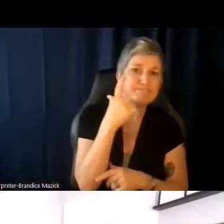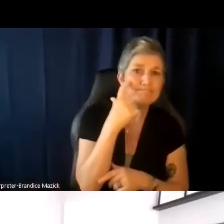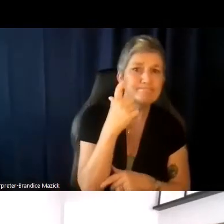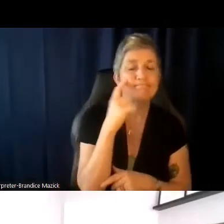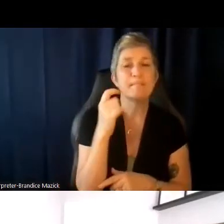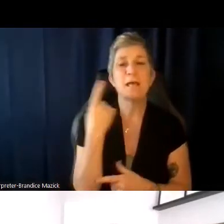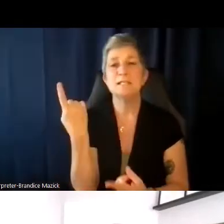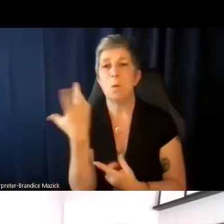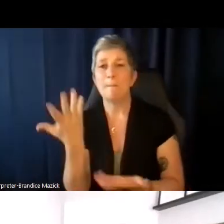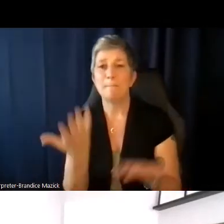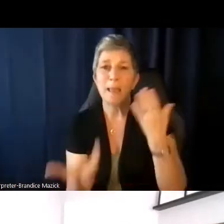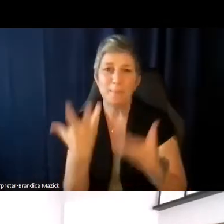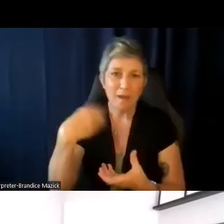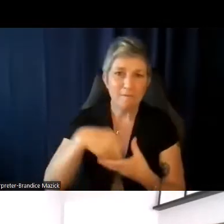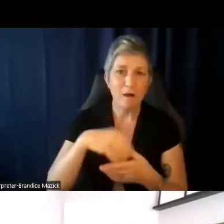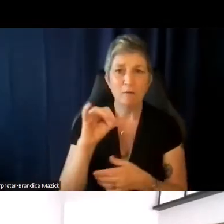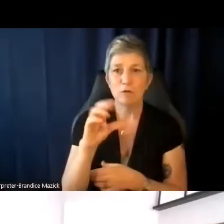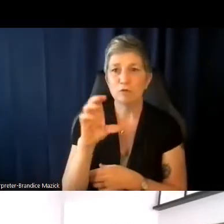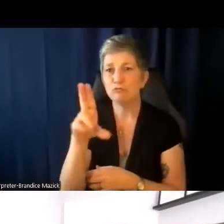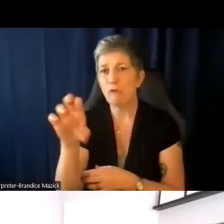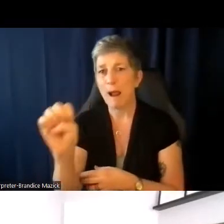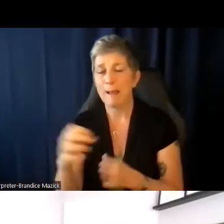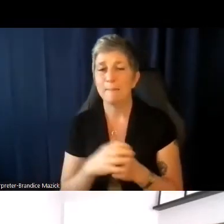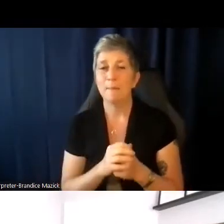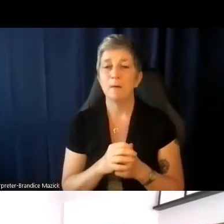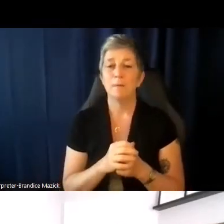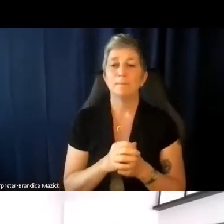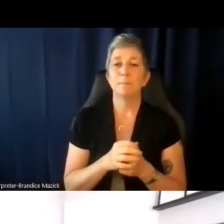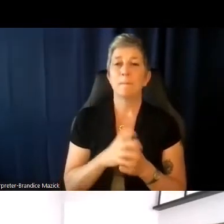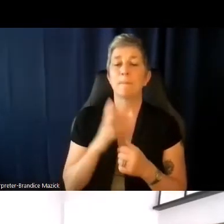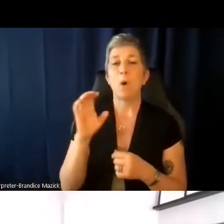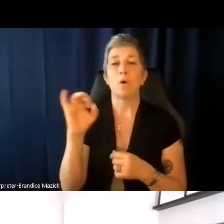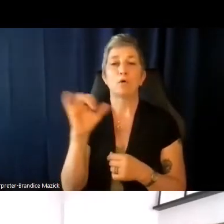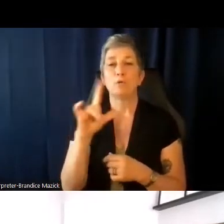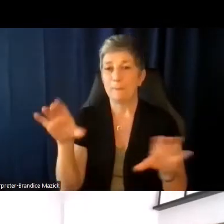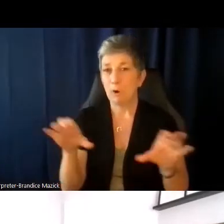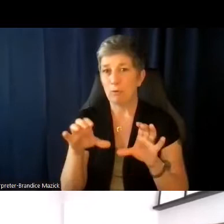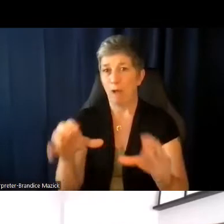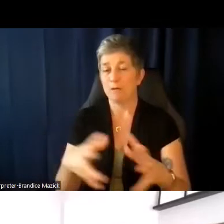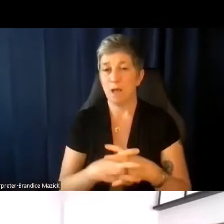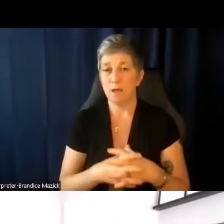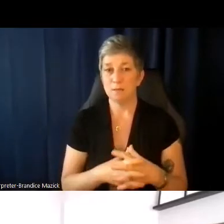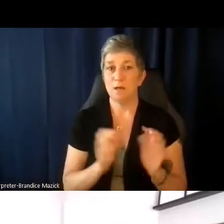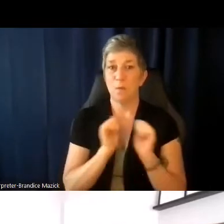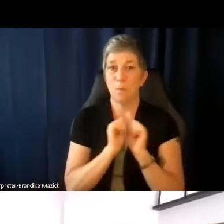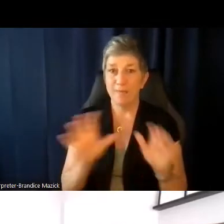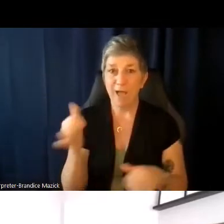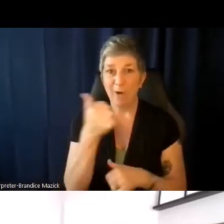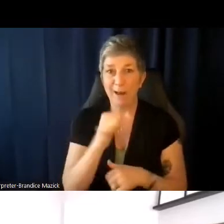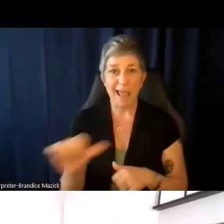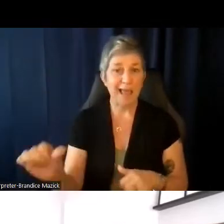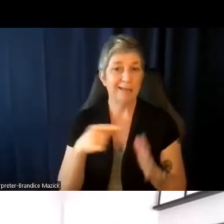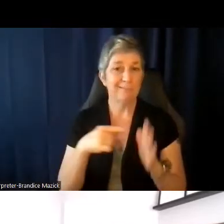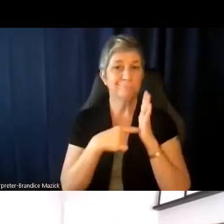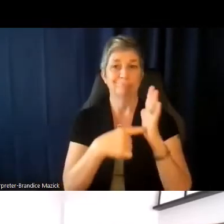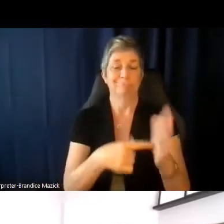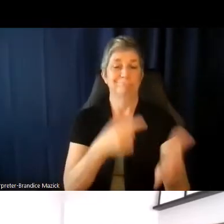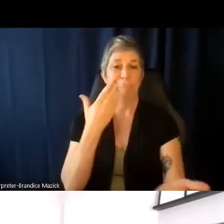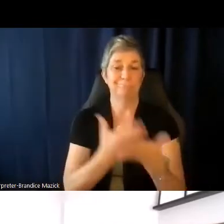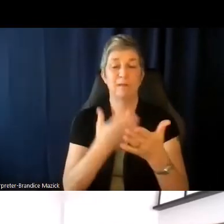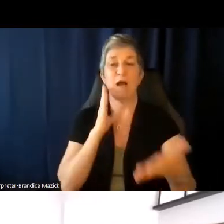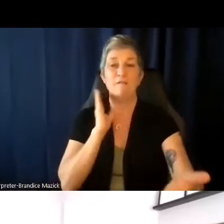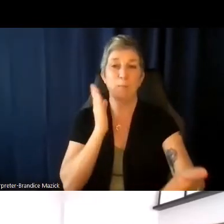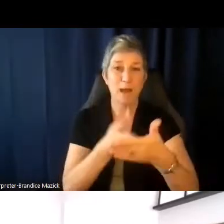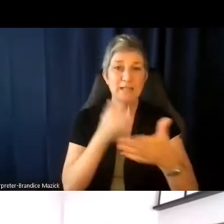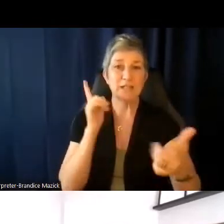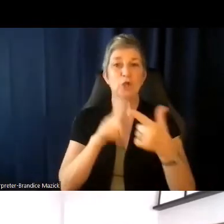possibly engaged in a crime, or in criminal conduct. So without any indication of a prosecution or conviction